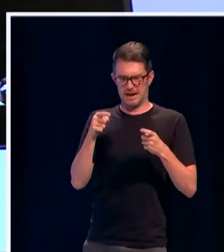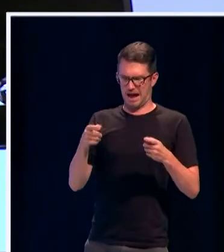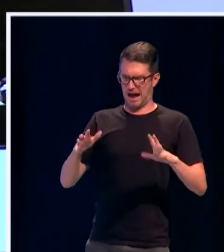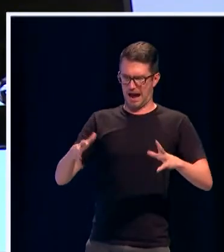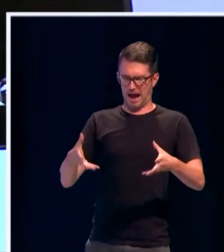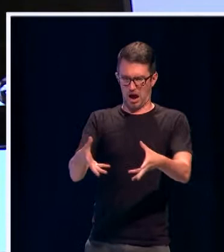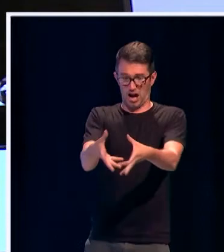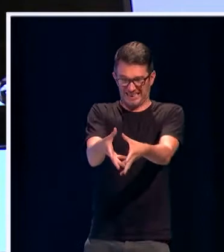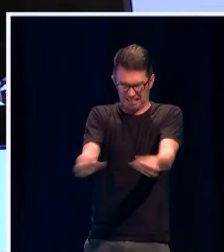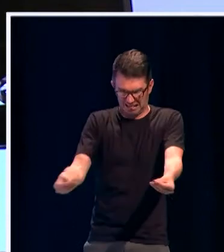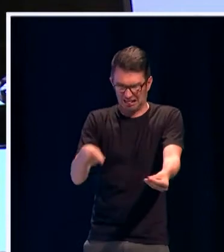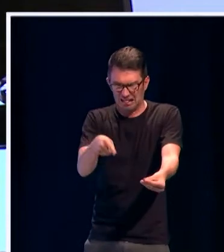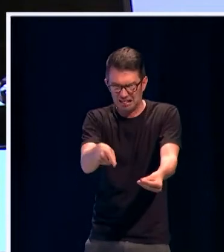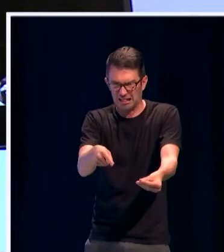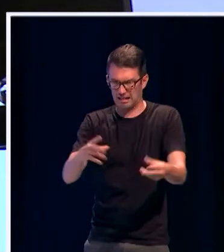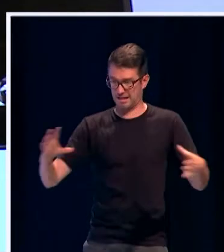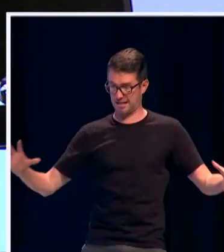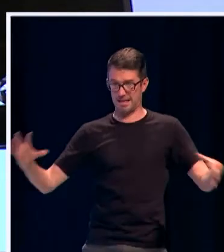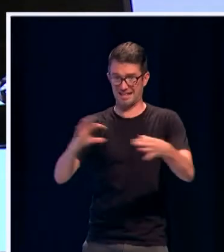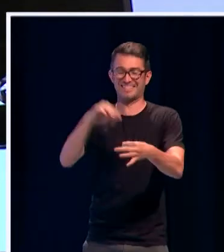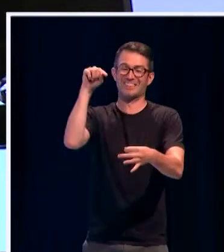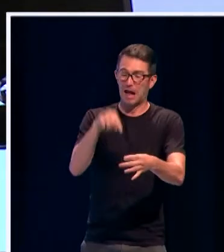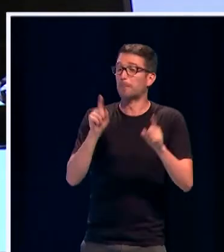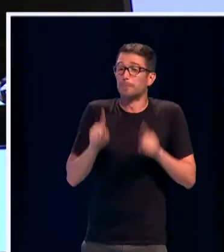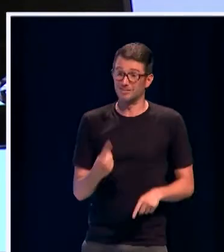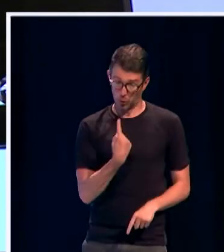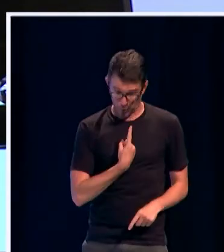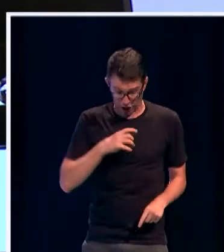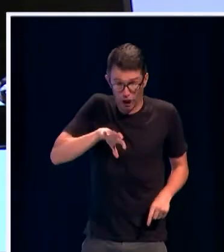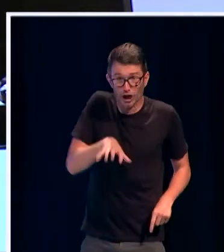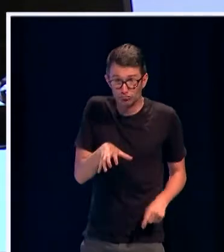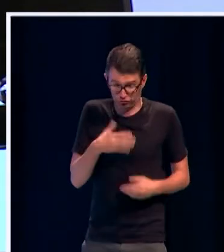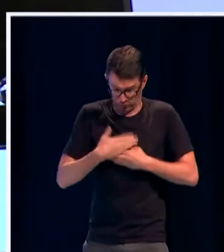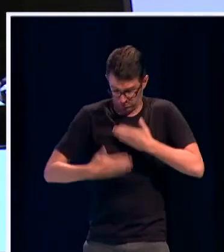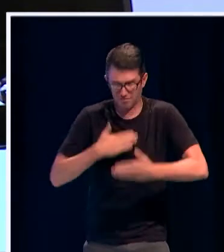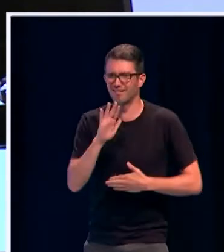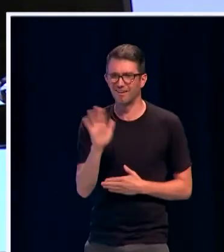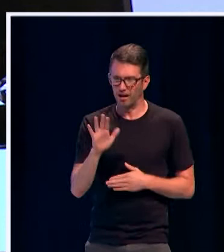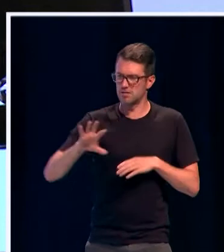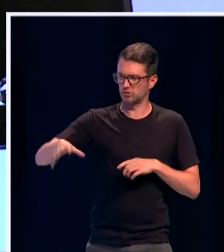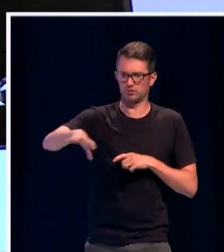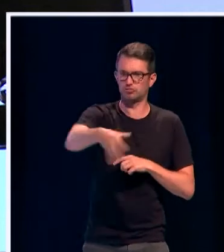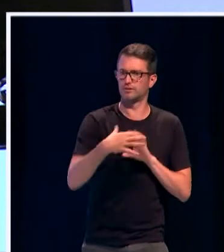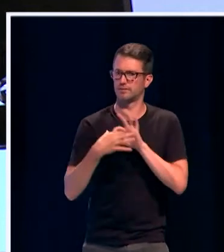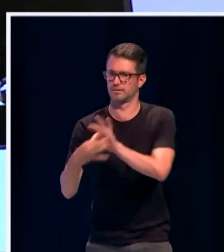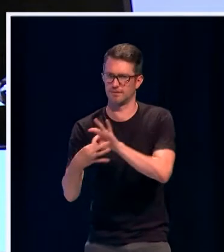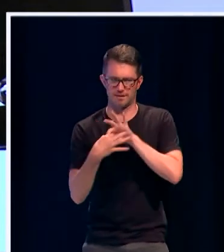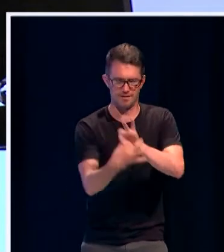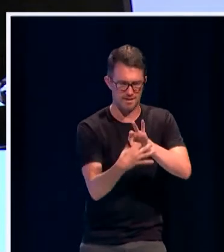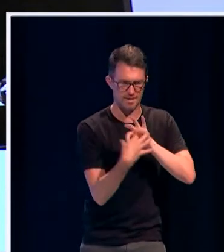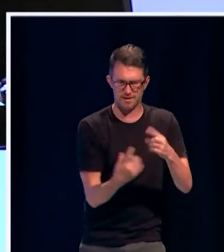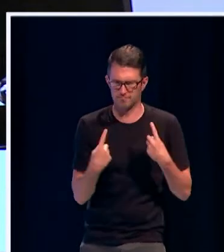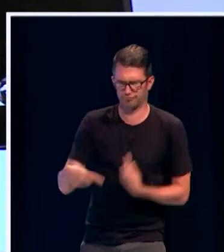allocation of 700,000 euros per country for 4 years is totally insufficient if